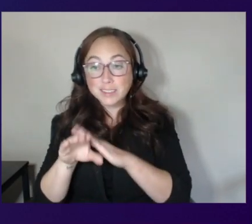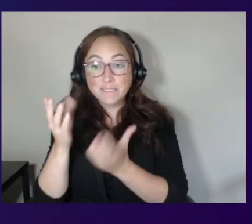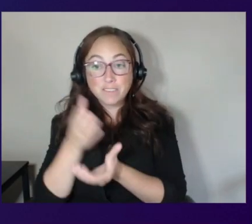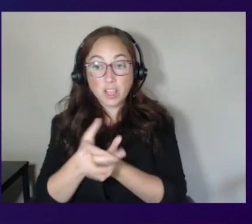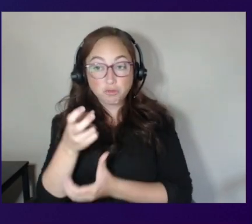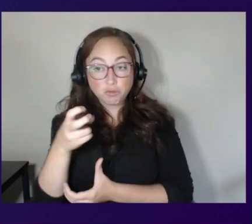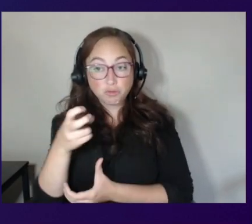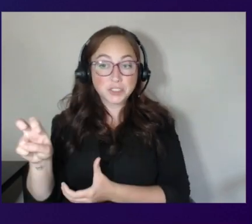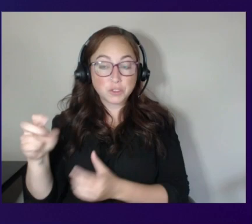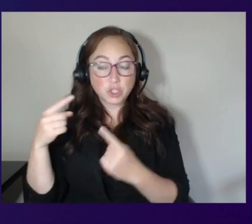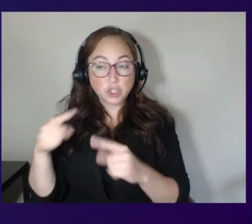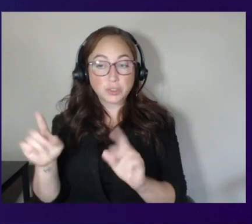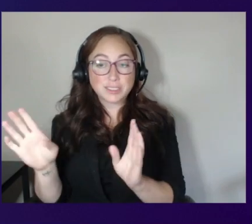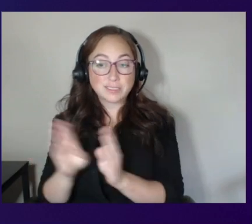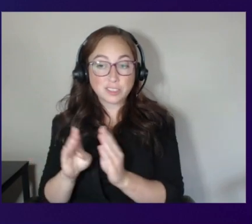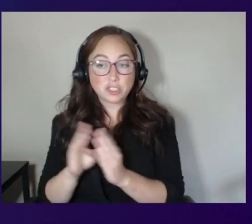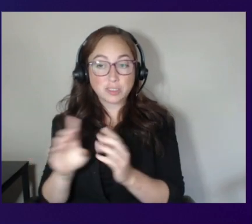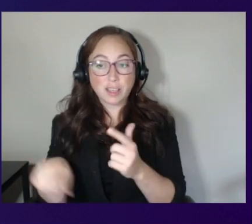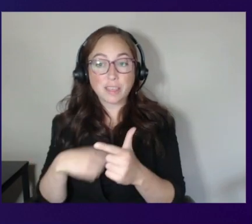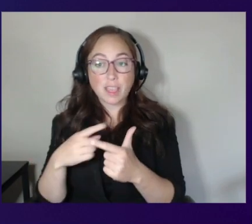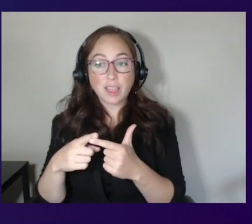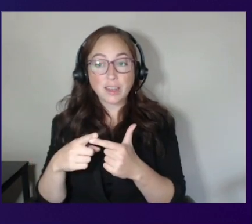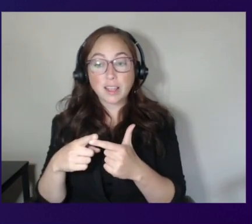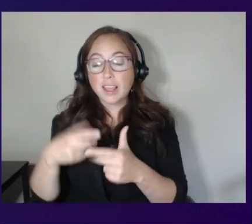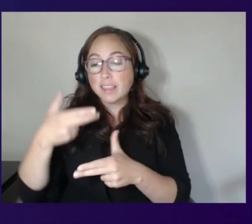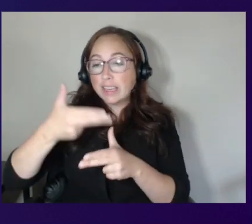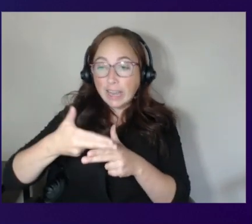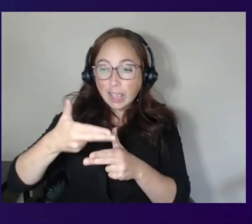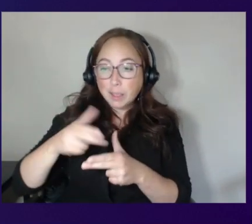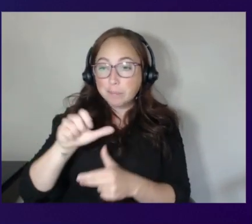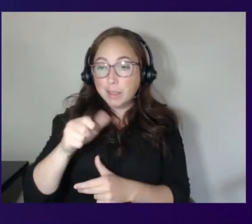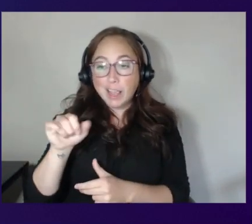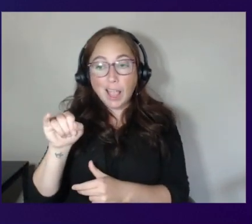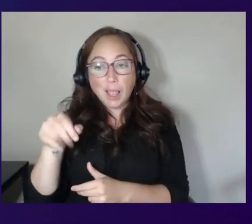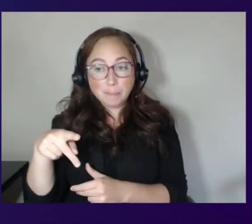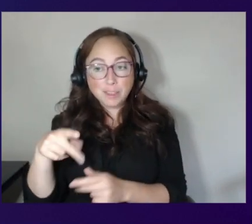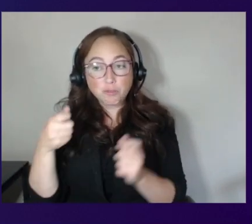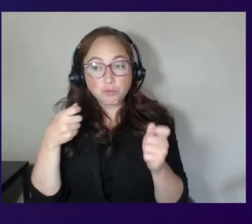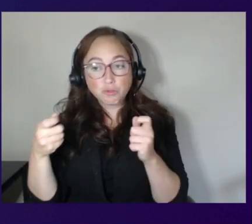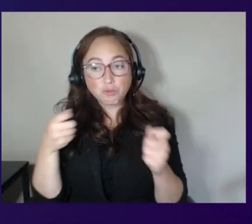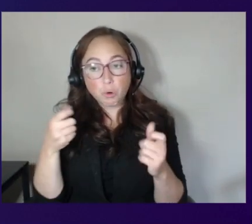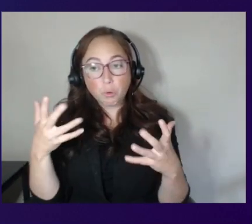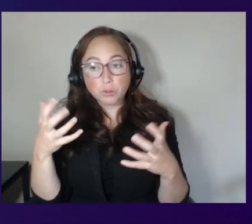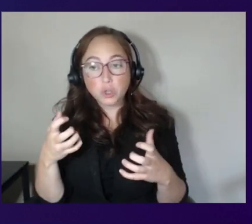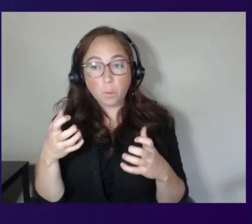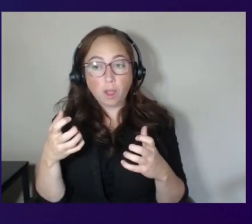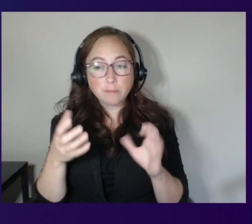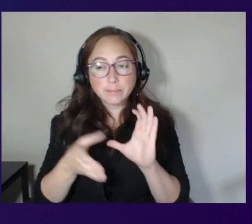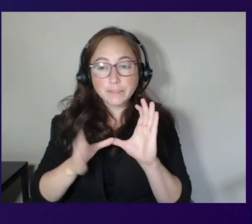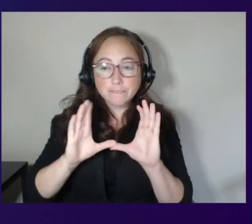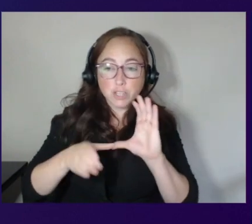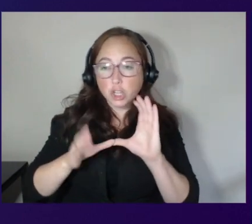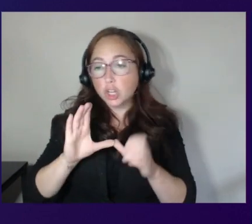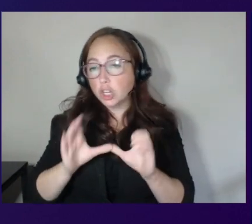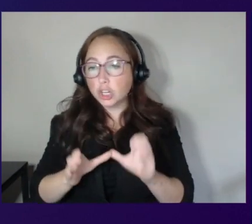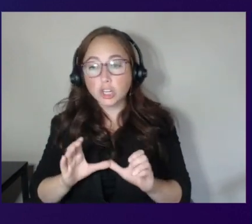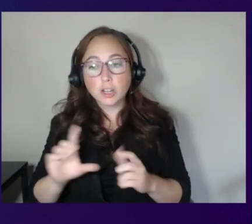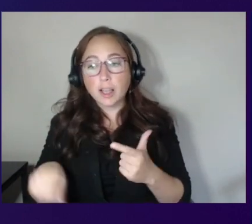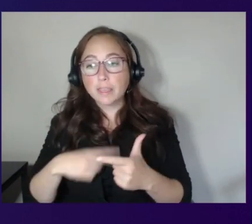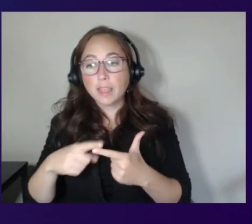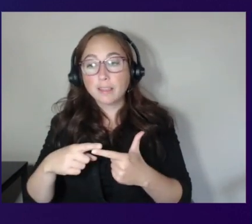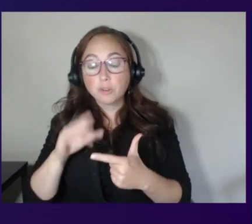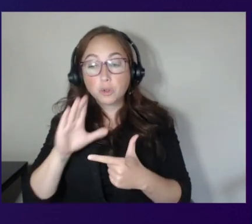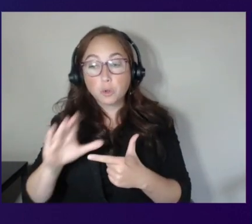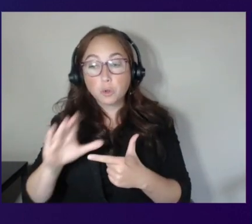And then the browser settings are, the name, any IP controls that you'd like to configure, and then things like your company